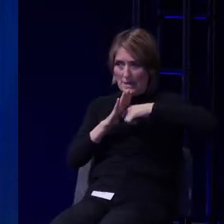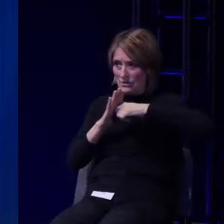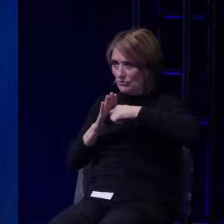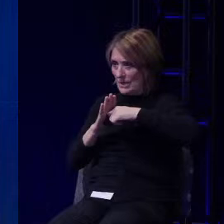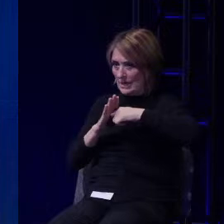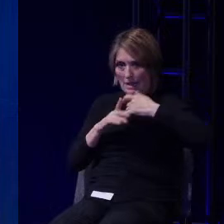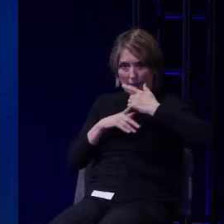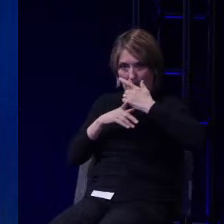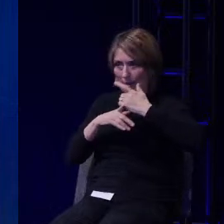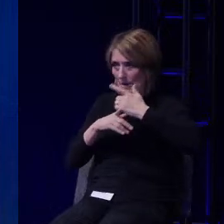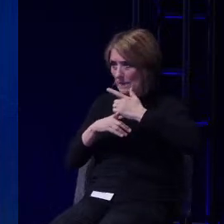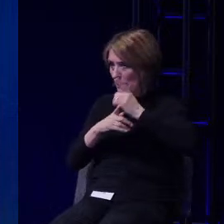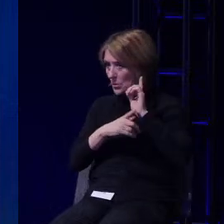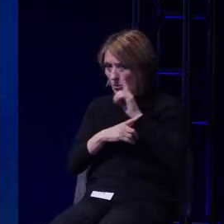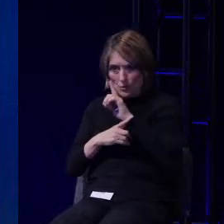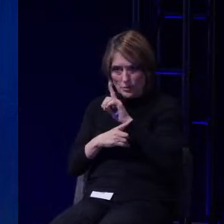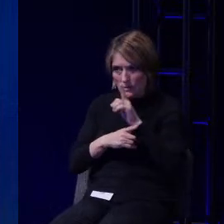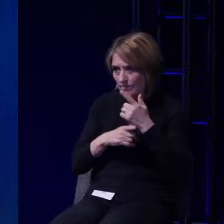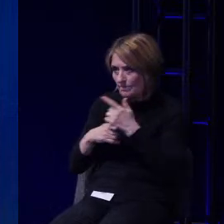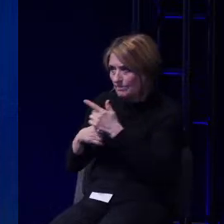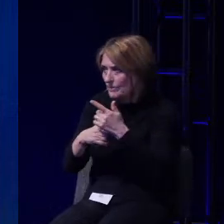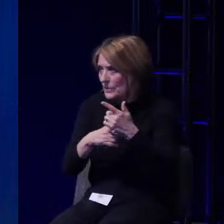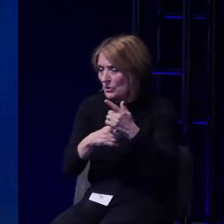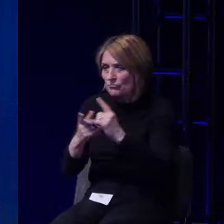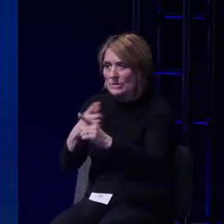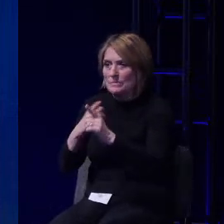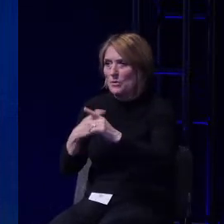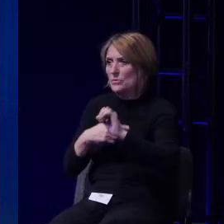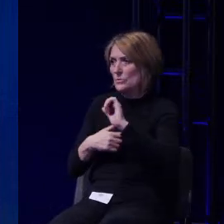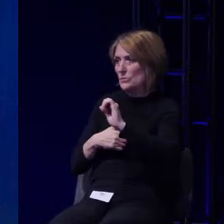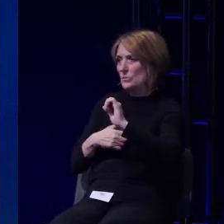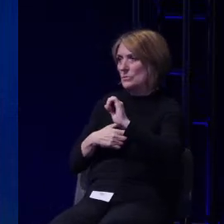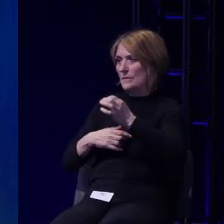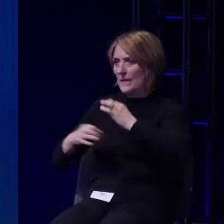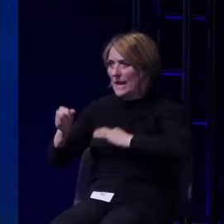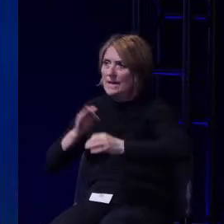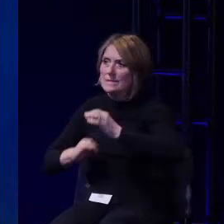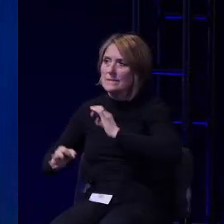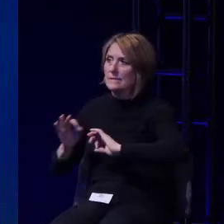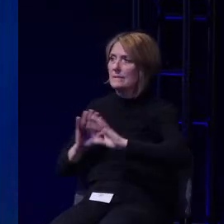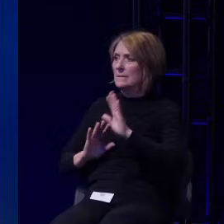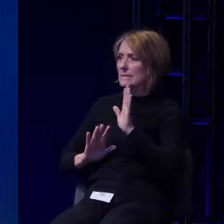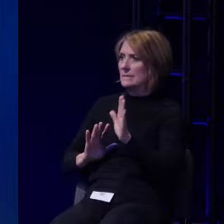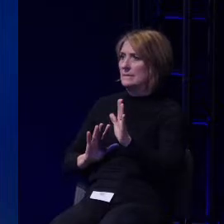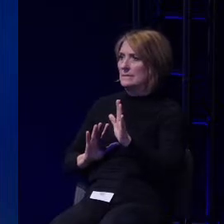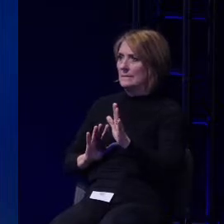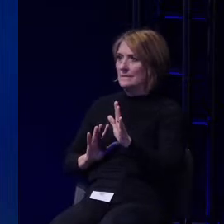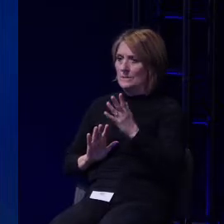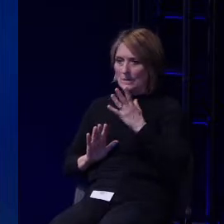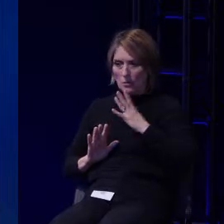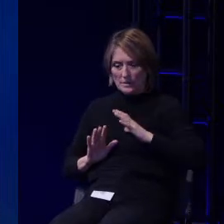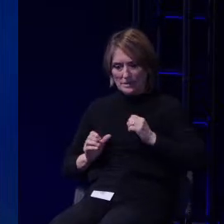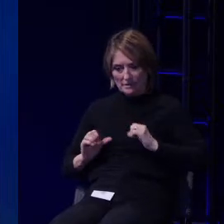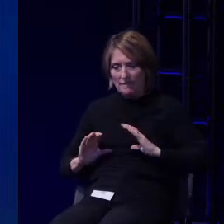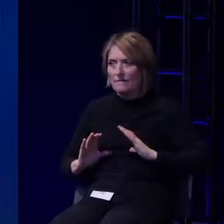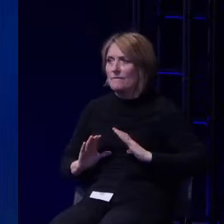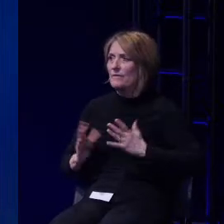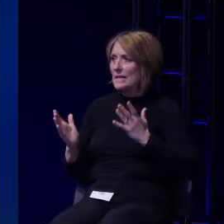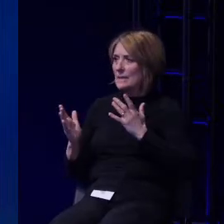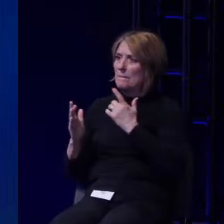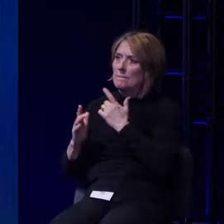available light, who could respond to the actors, who, you know, he wanted a freedom